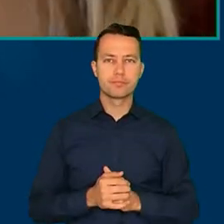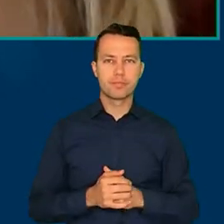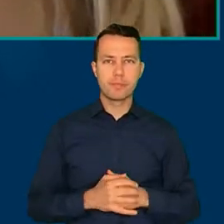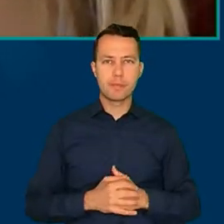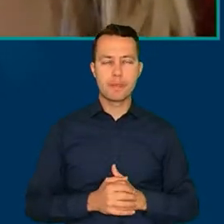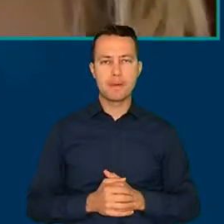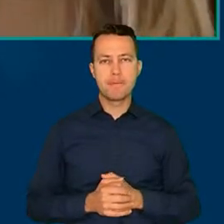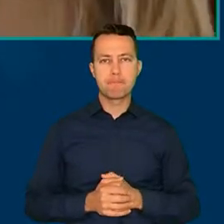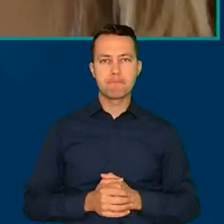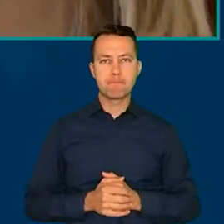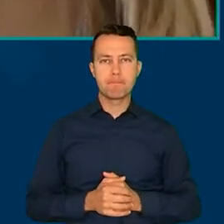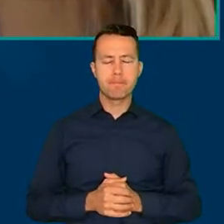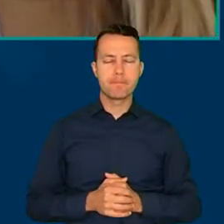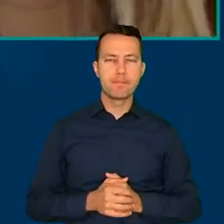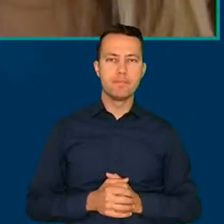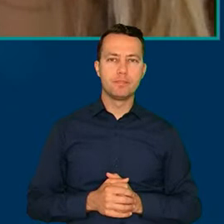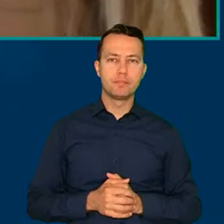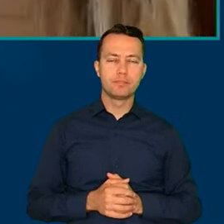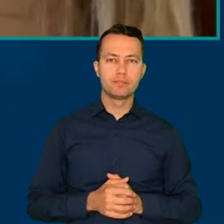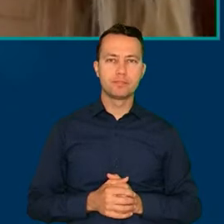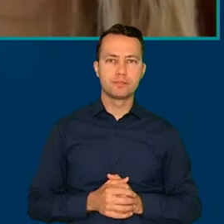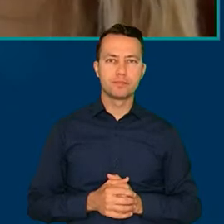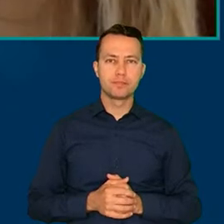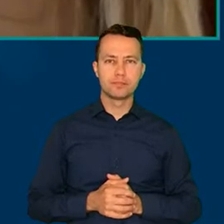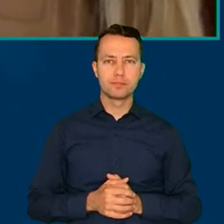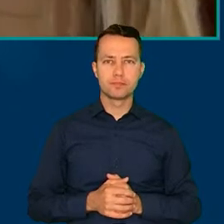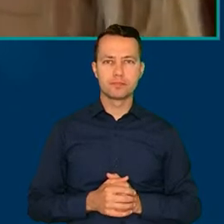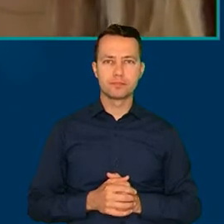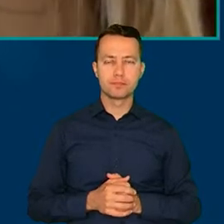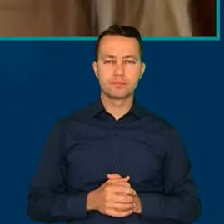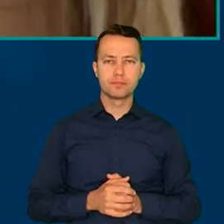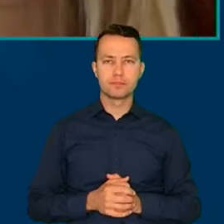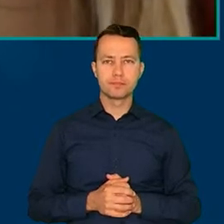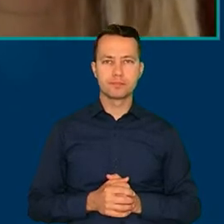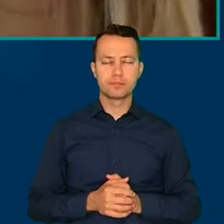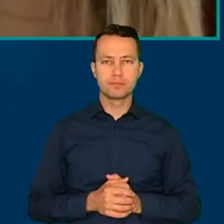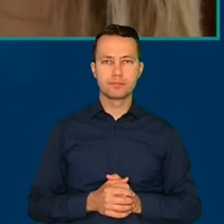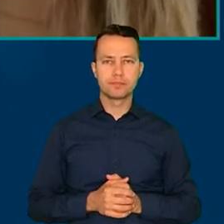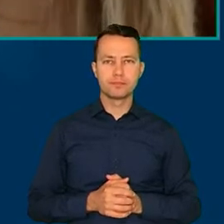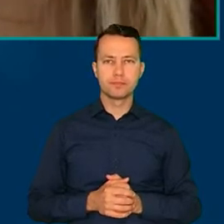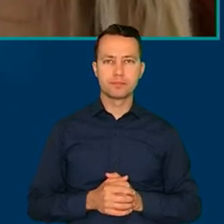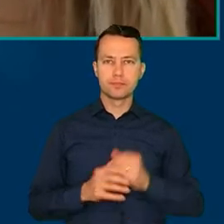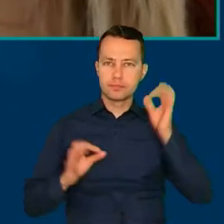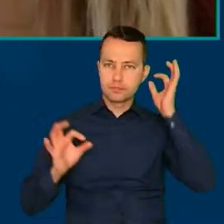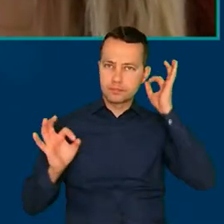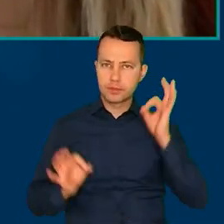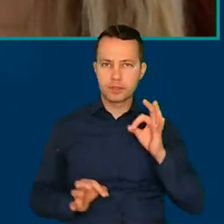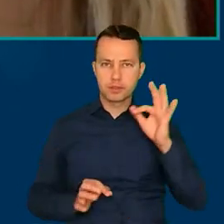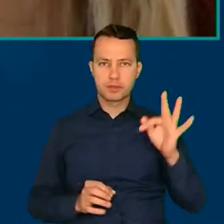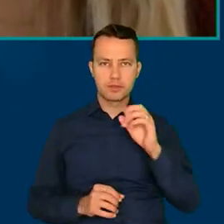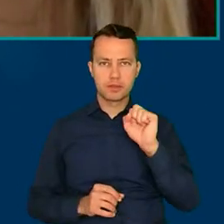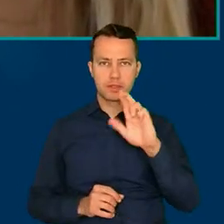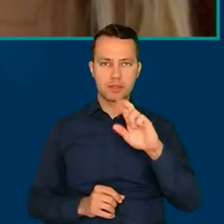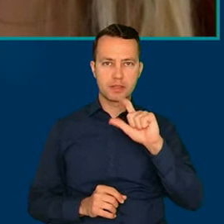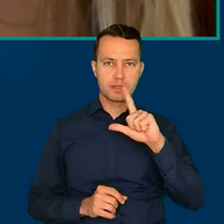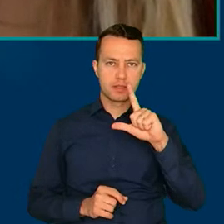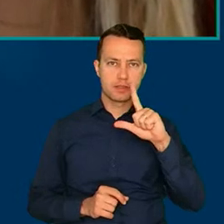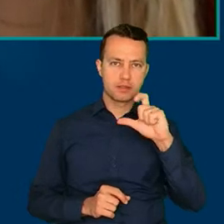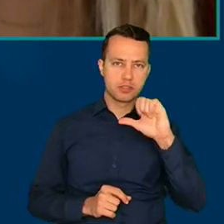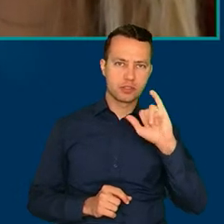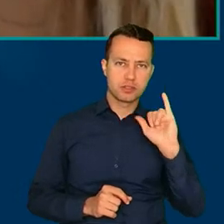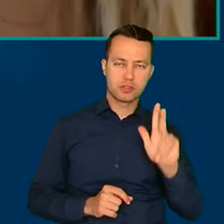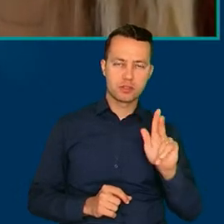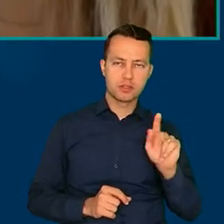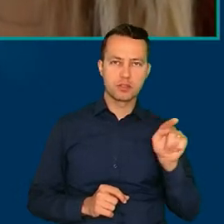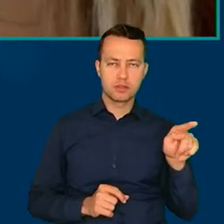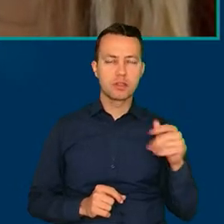Ms. Faracik also discussed a lot the risk-based prioritization approach. I would add that our standard is aligned in the